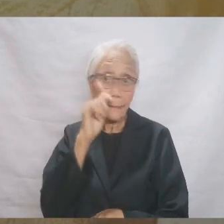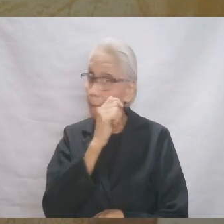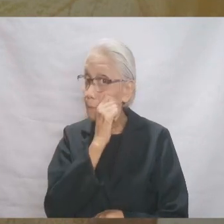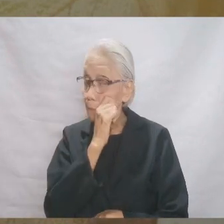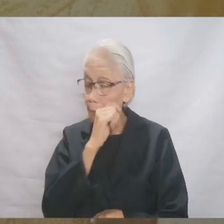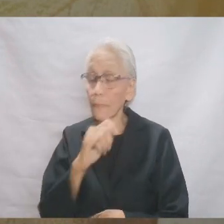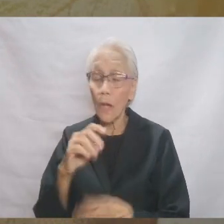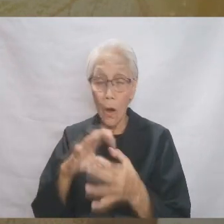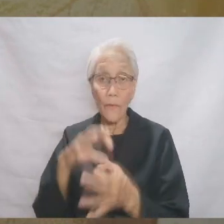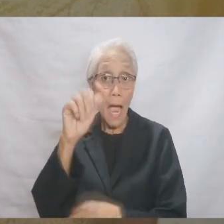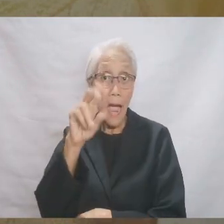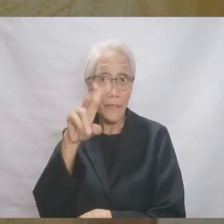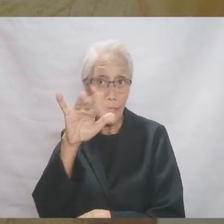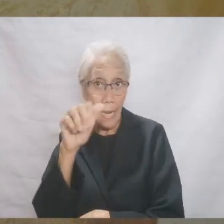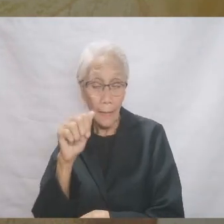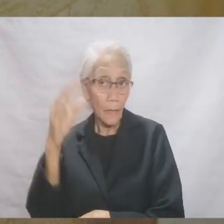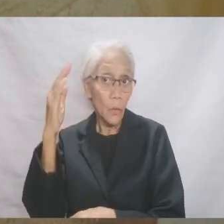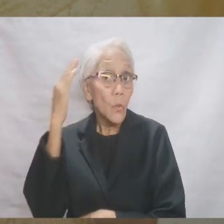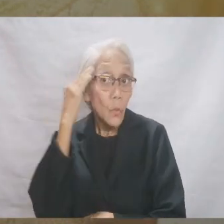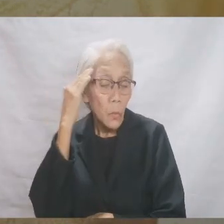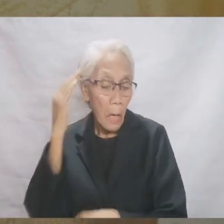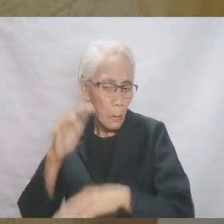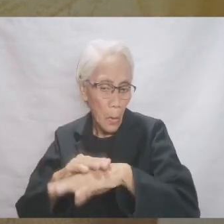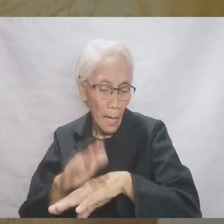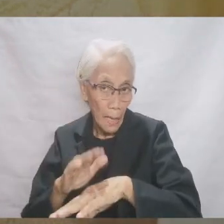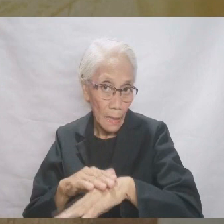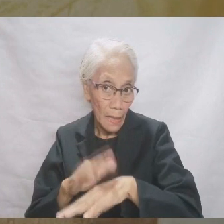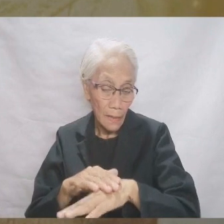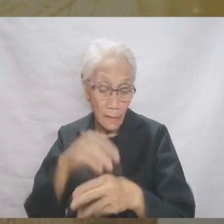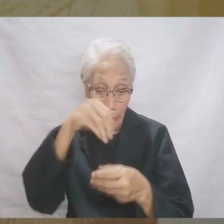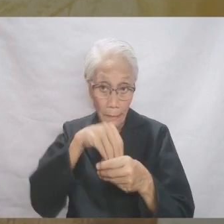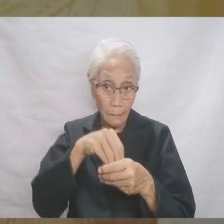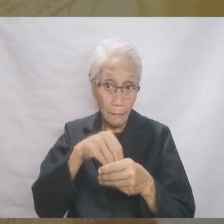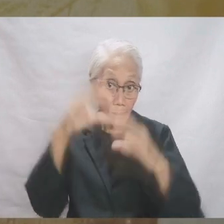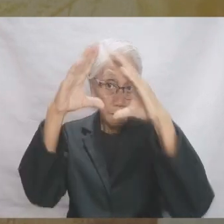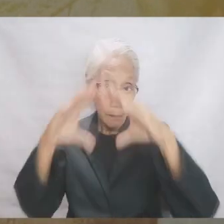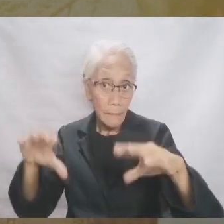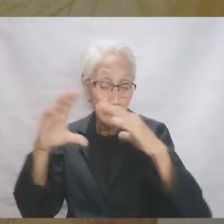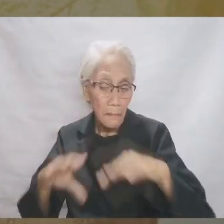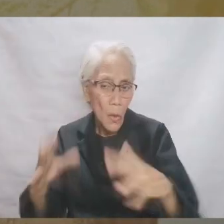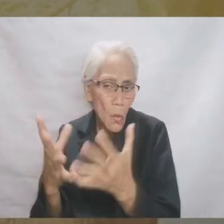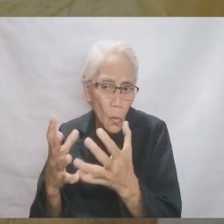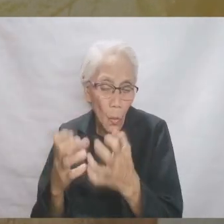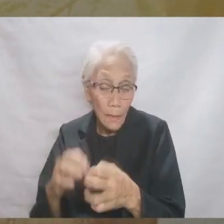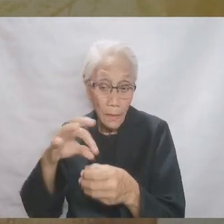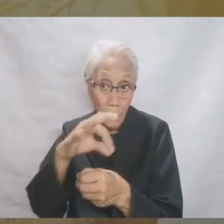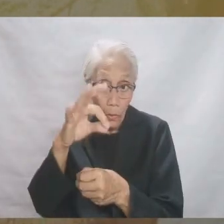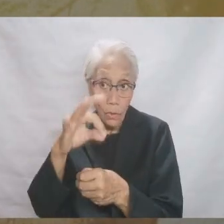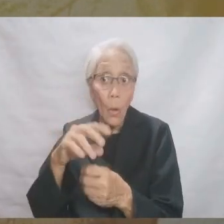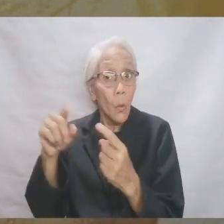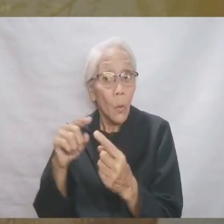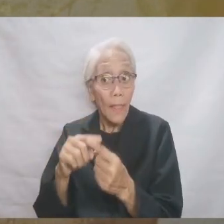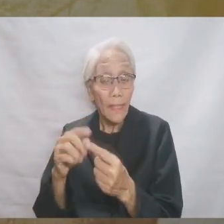Teresa of Avila ang warning sa kanyang aklat na Interior Castle. She warns souls